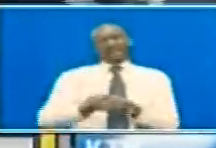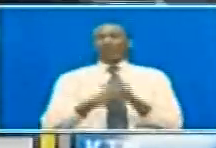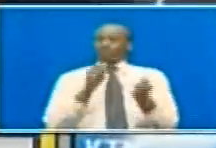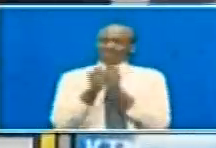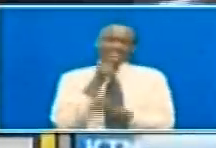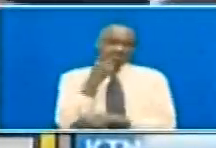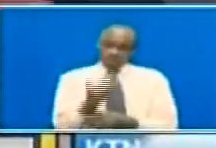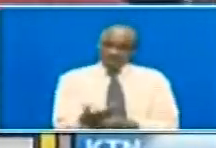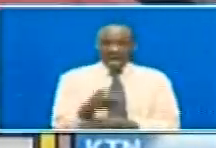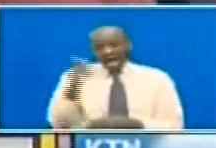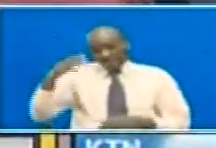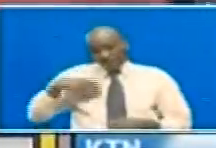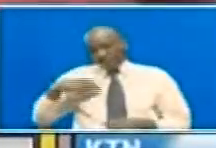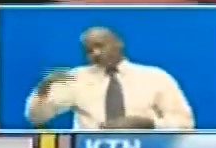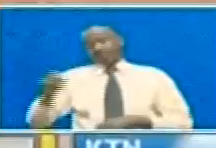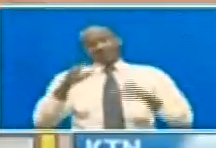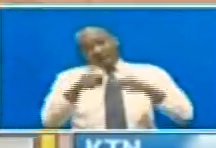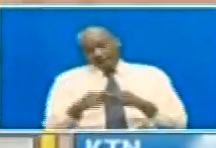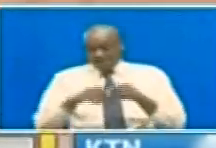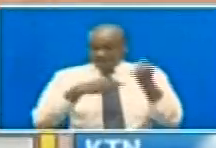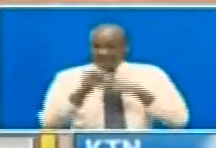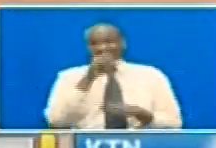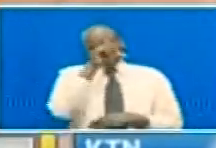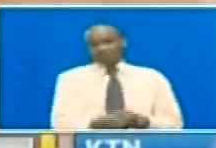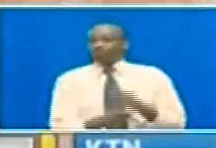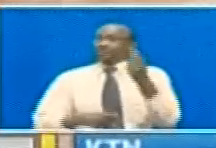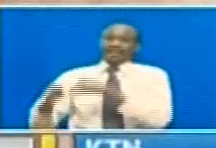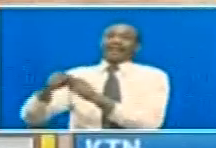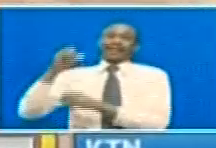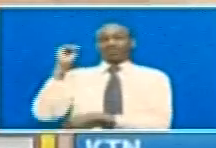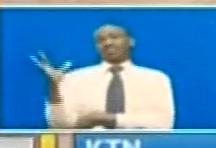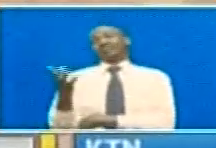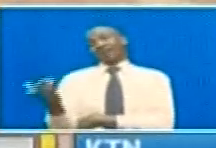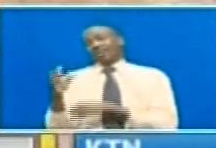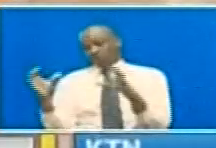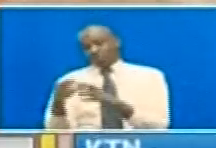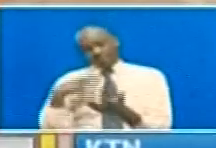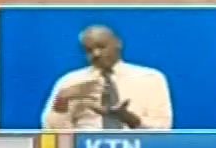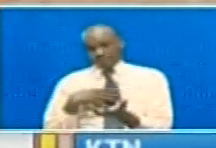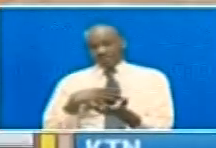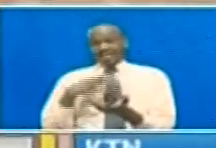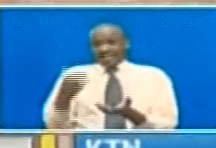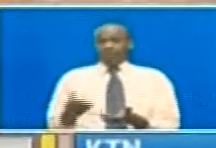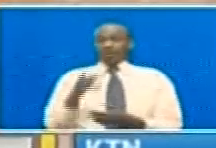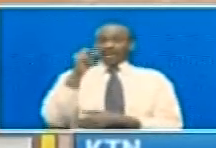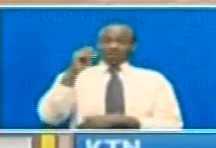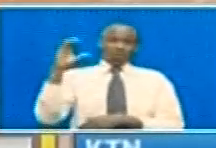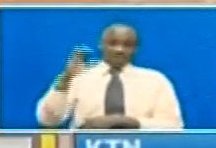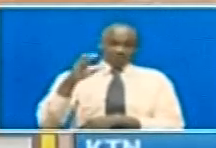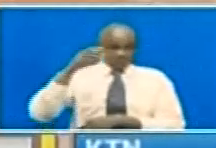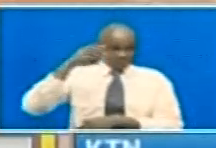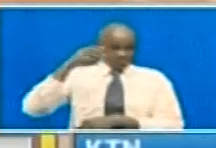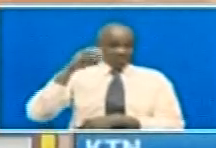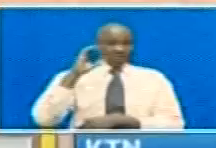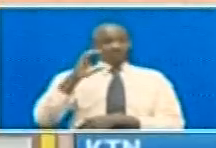influx of middlemen that have depressed the prices. To add salt to the wound, the government, through the National Cereals and Produce Board, has stopped